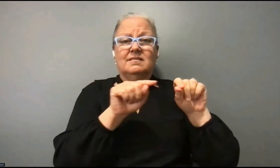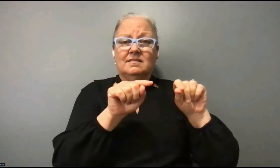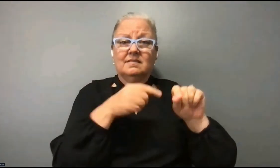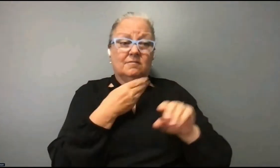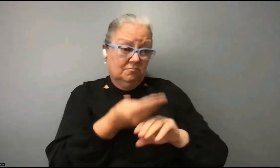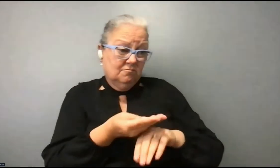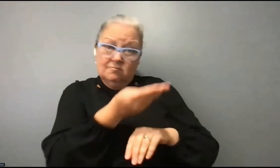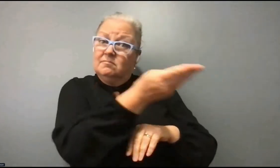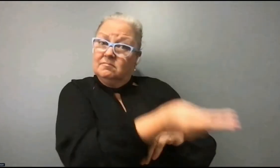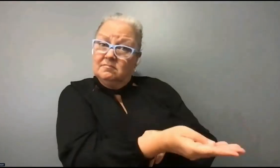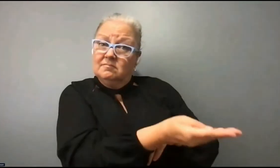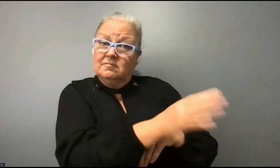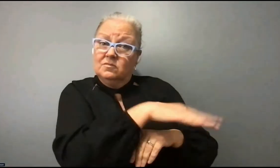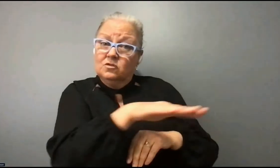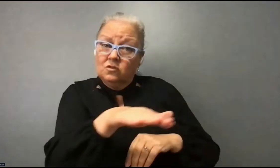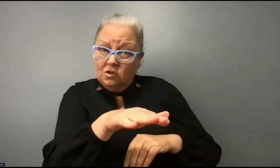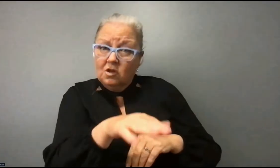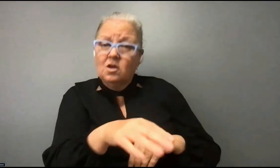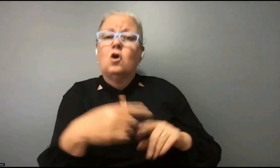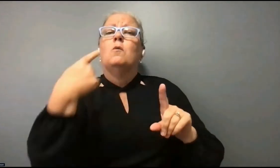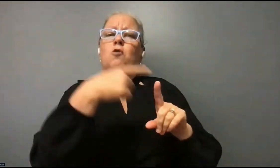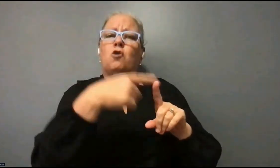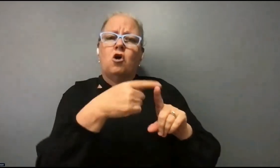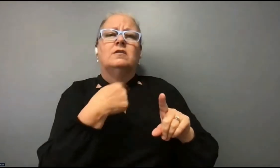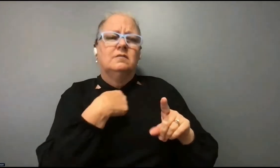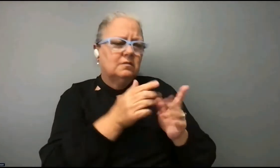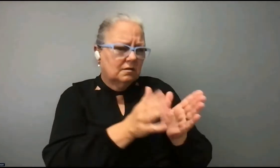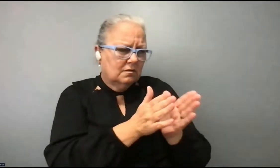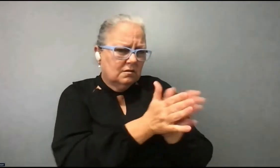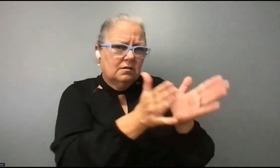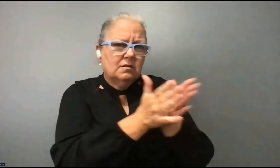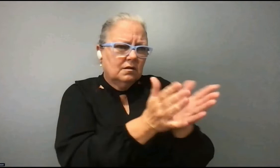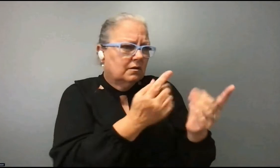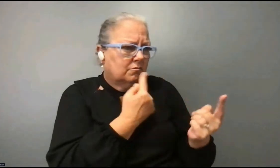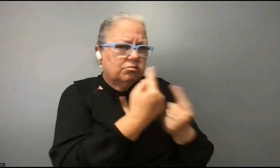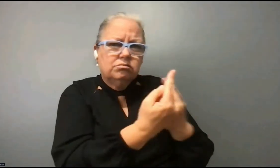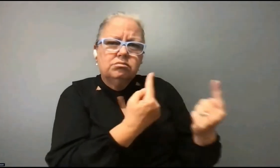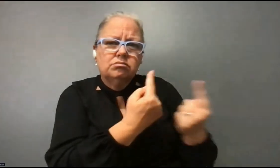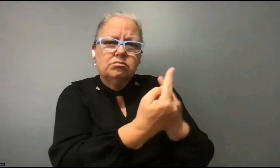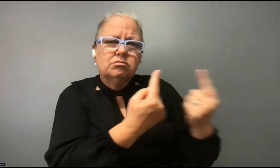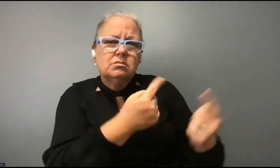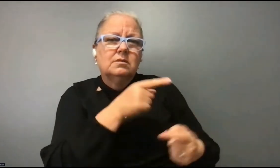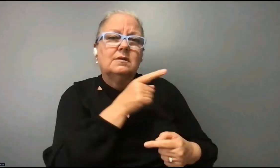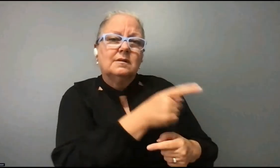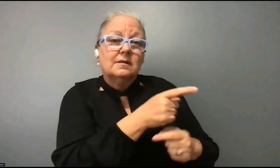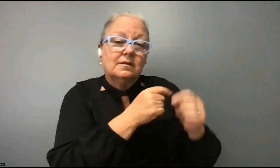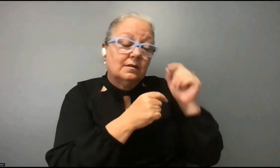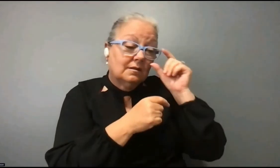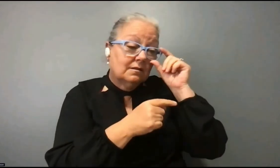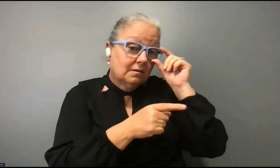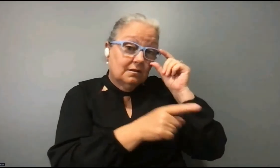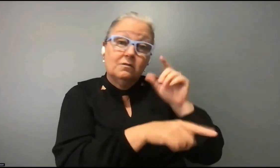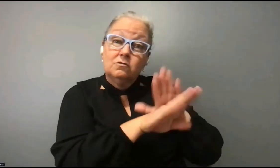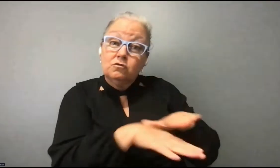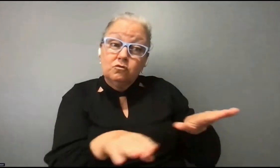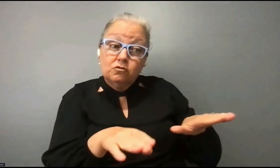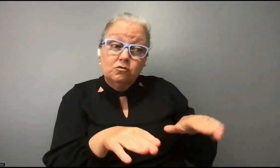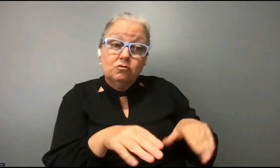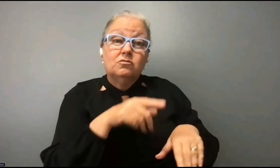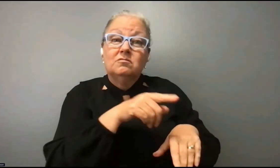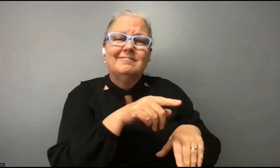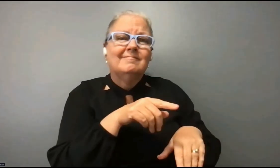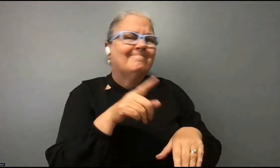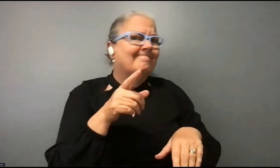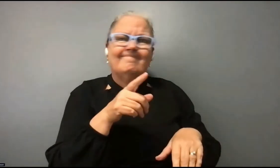also explained to them as well. We try to make sure that if the children cannot read it, they